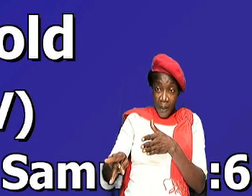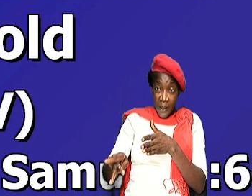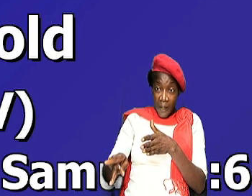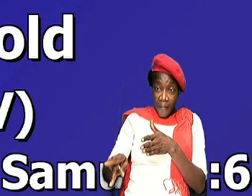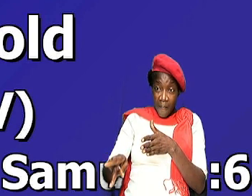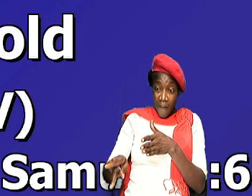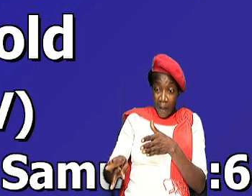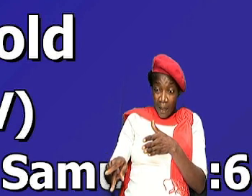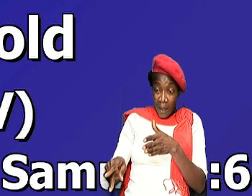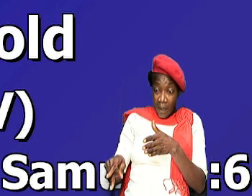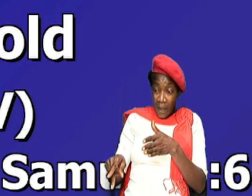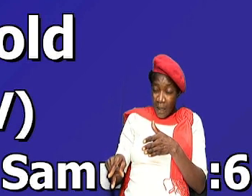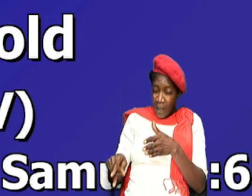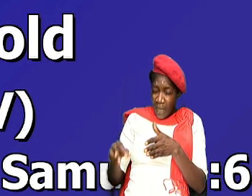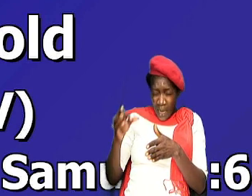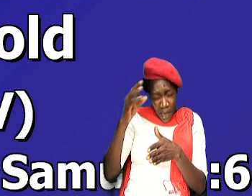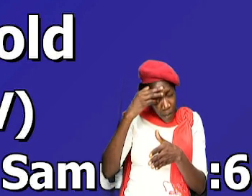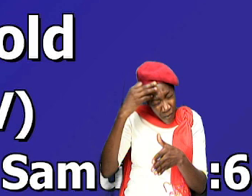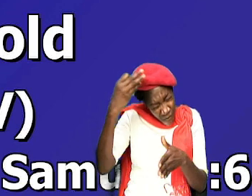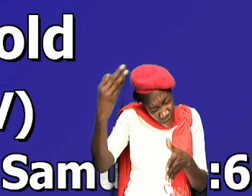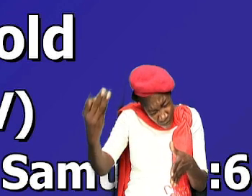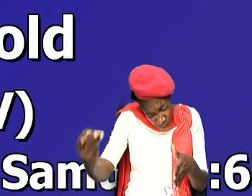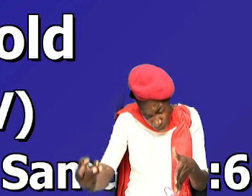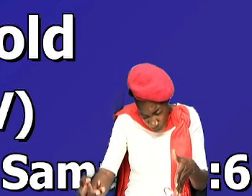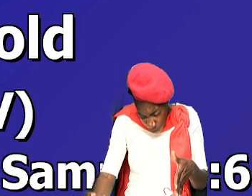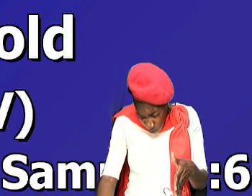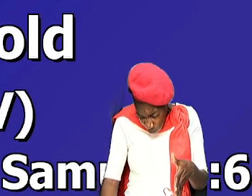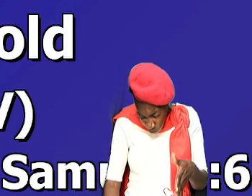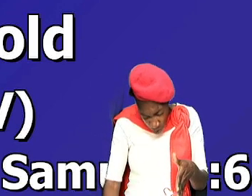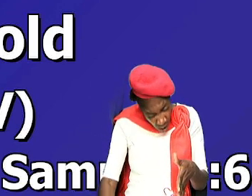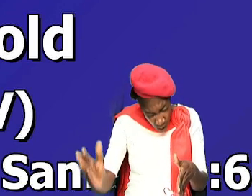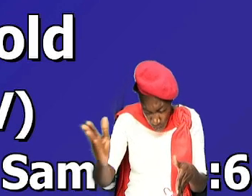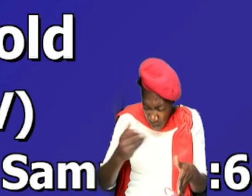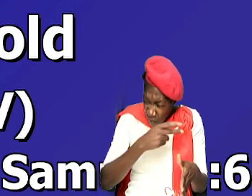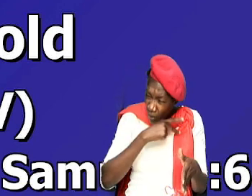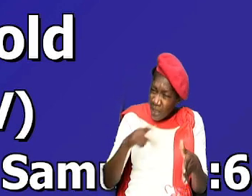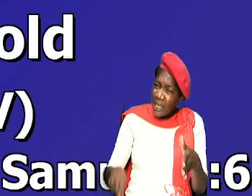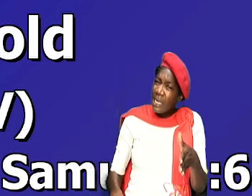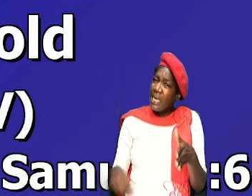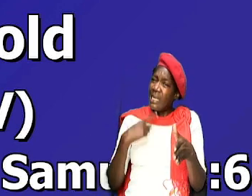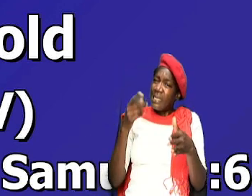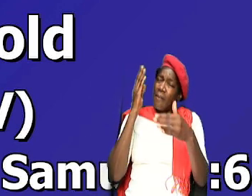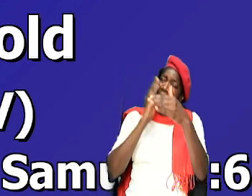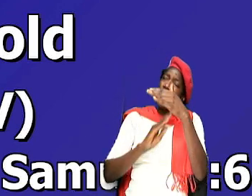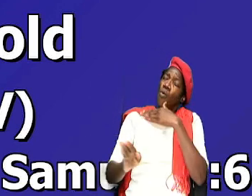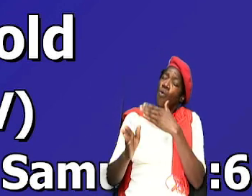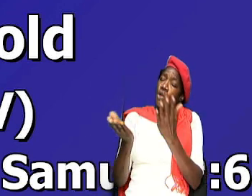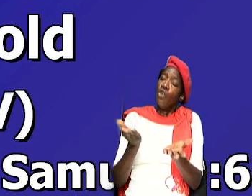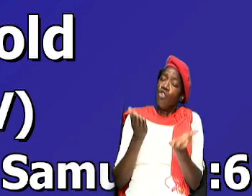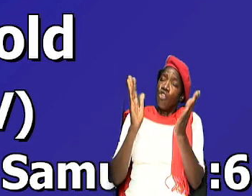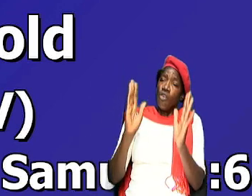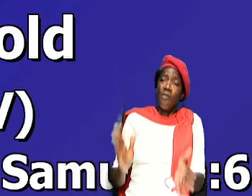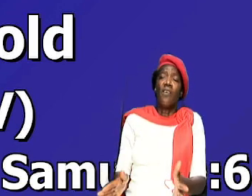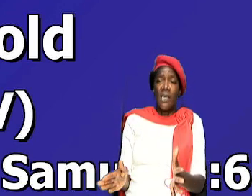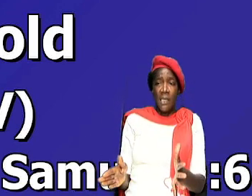So he fell in reverence before the king and he answered, "Behold thy servant."